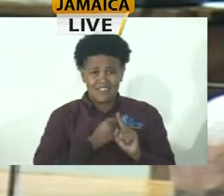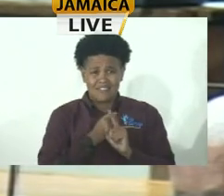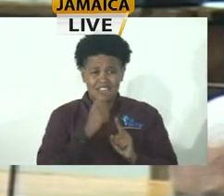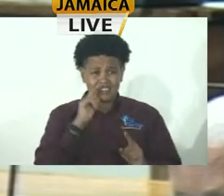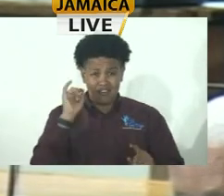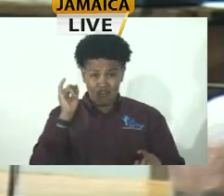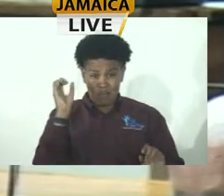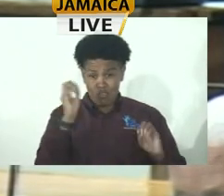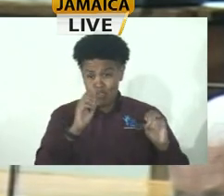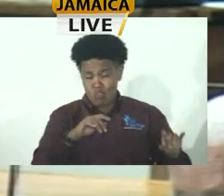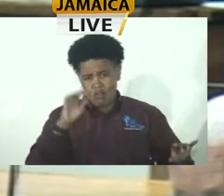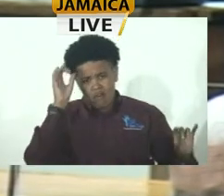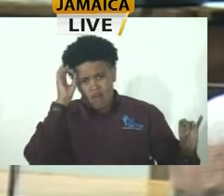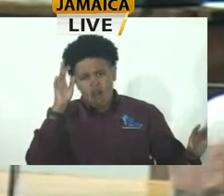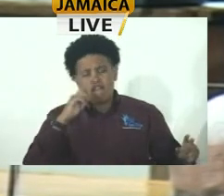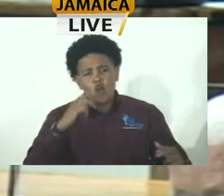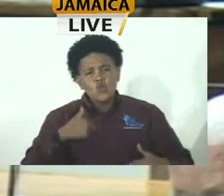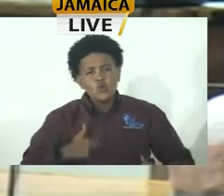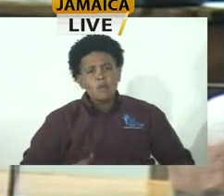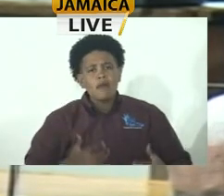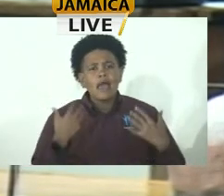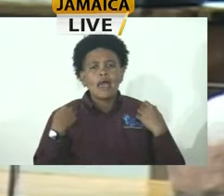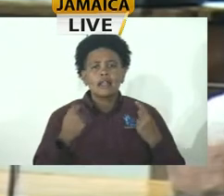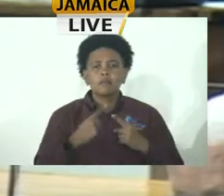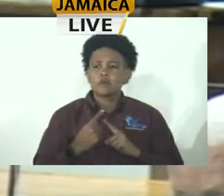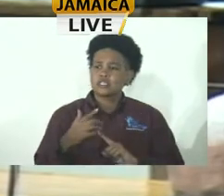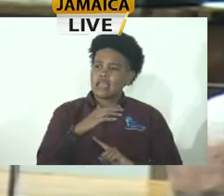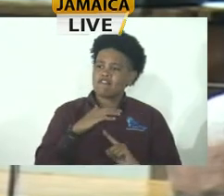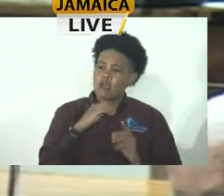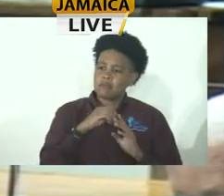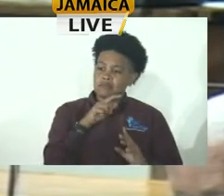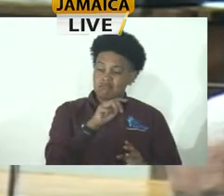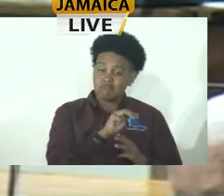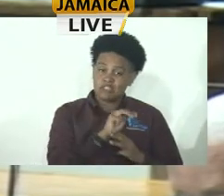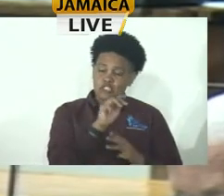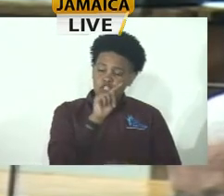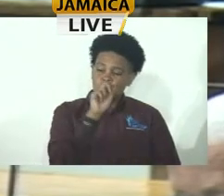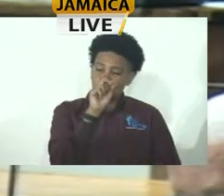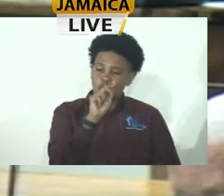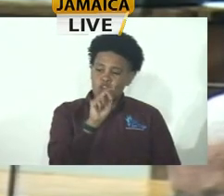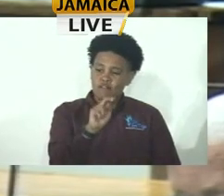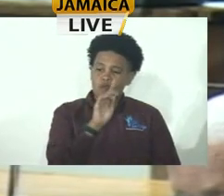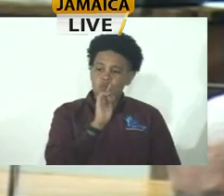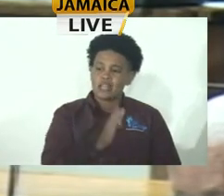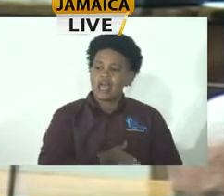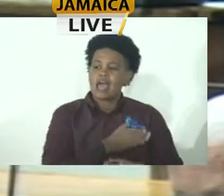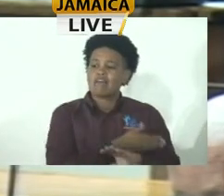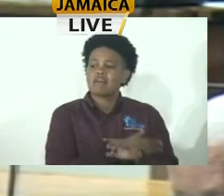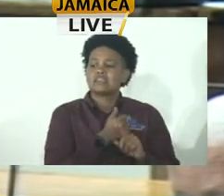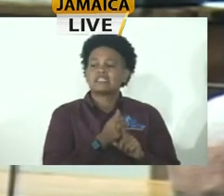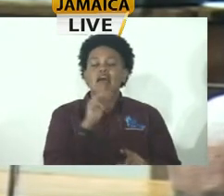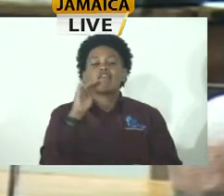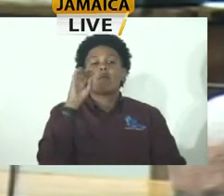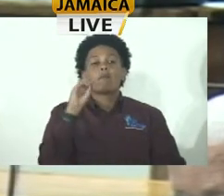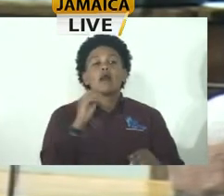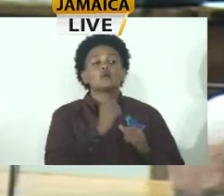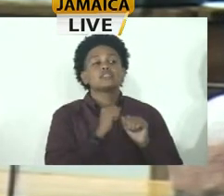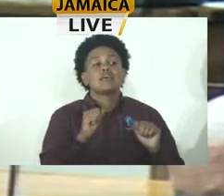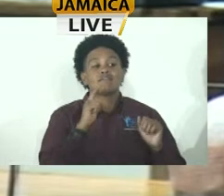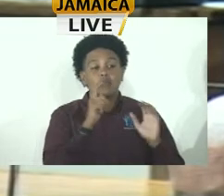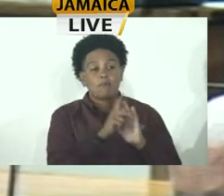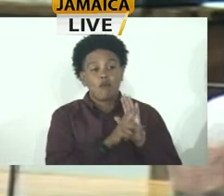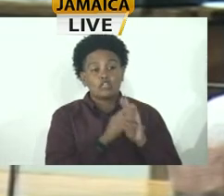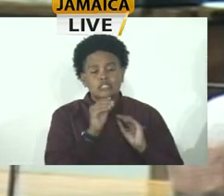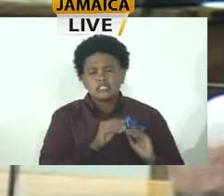waste on human health and environment minister tufter will be advancing the biosafety policy for jamaica